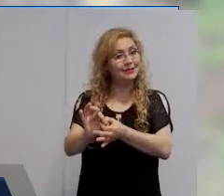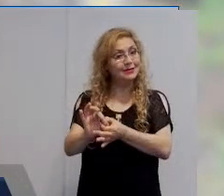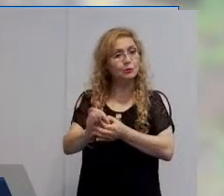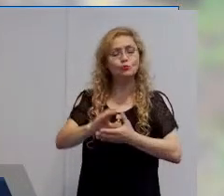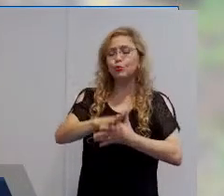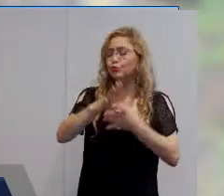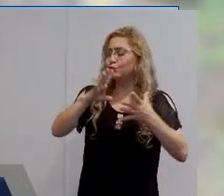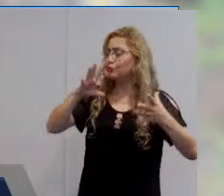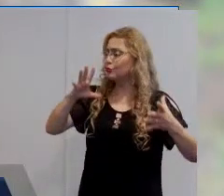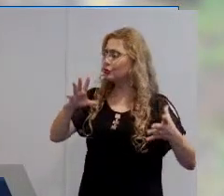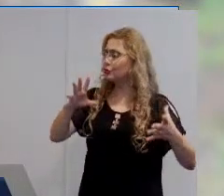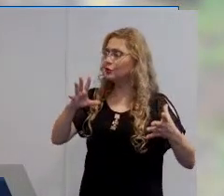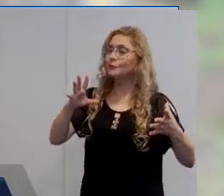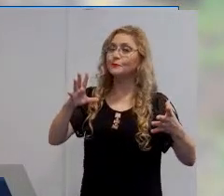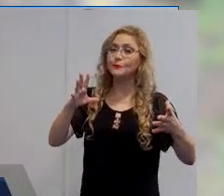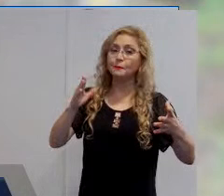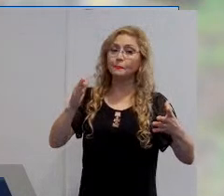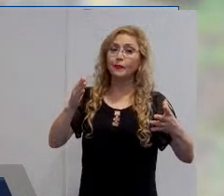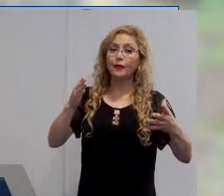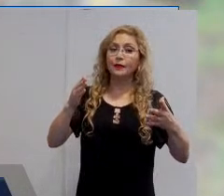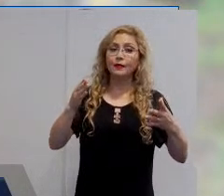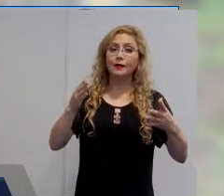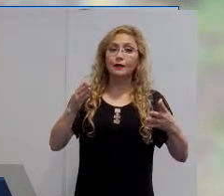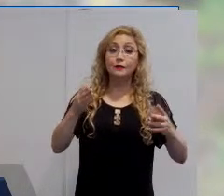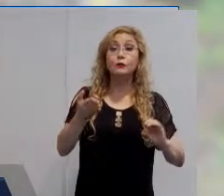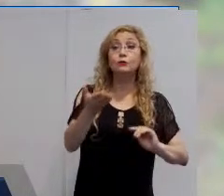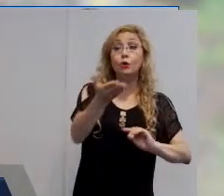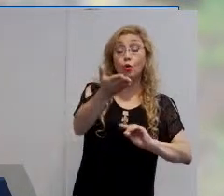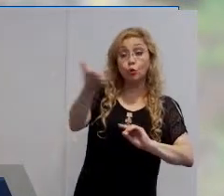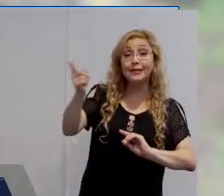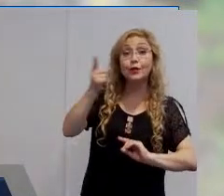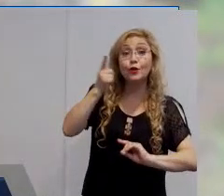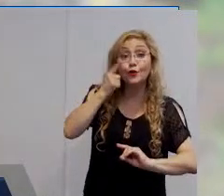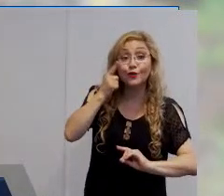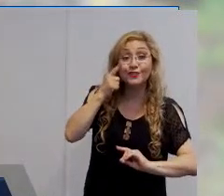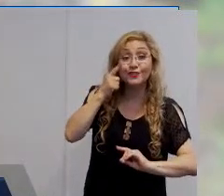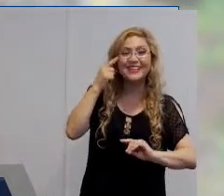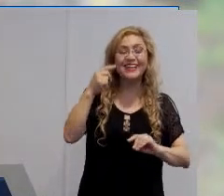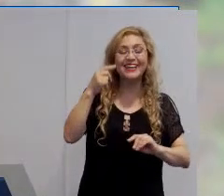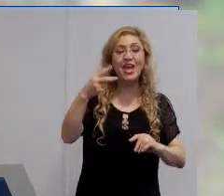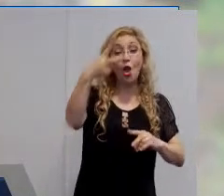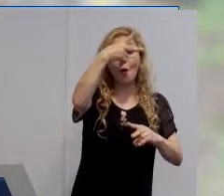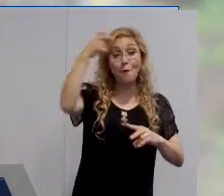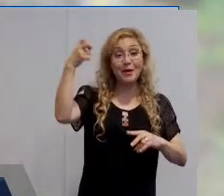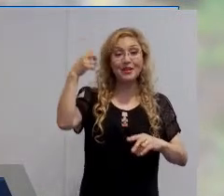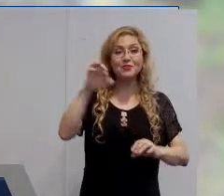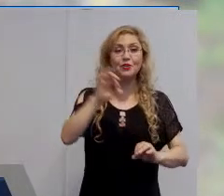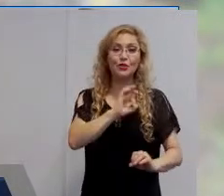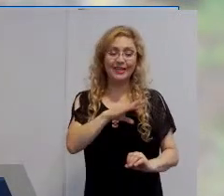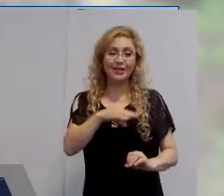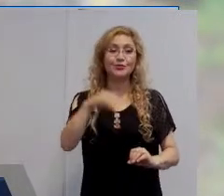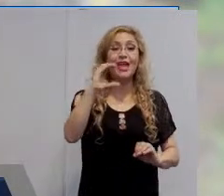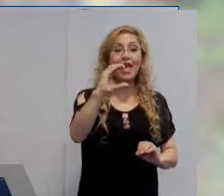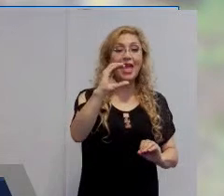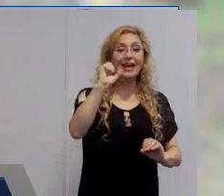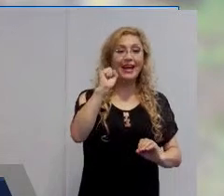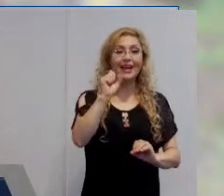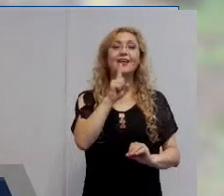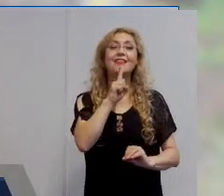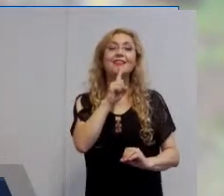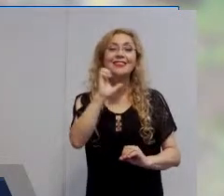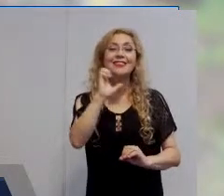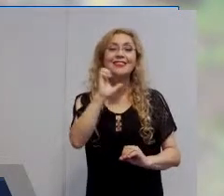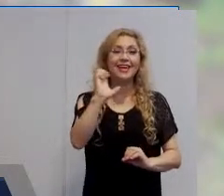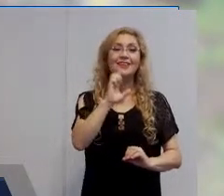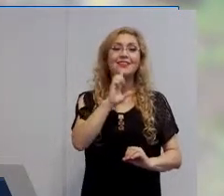is substantive. And we thank you for the Chilean verb of sort of